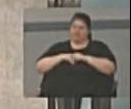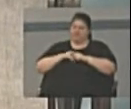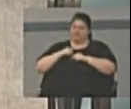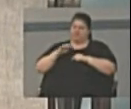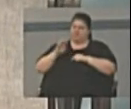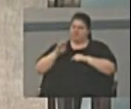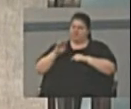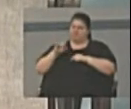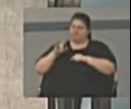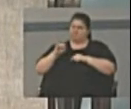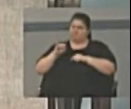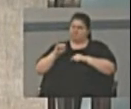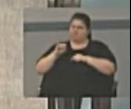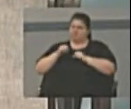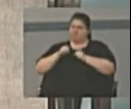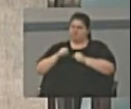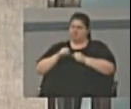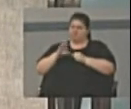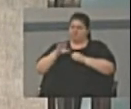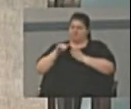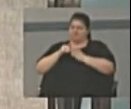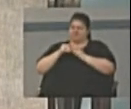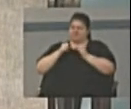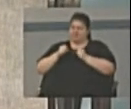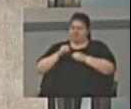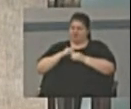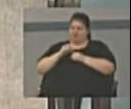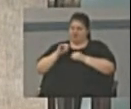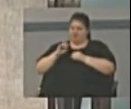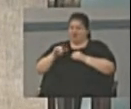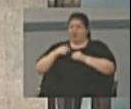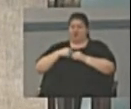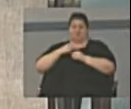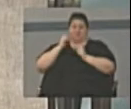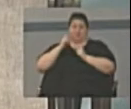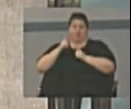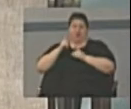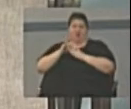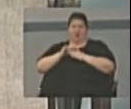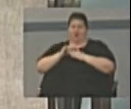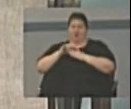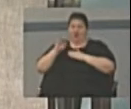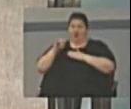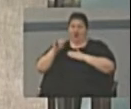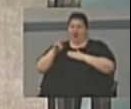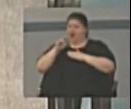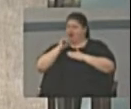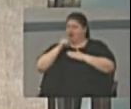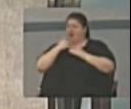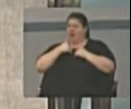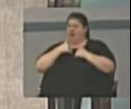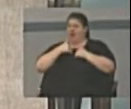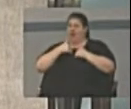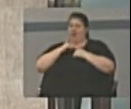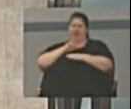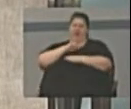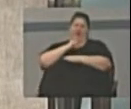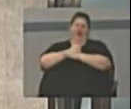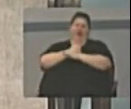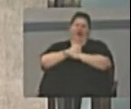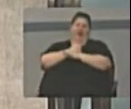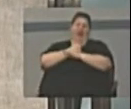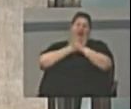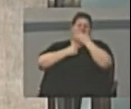And I think this is, I'm happy to see this resolution. I'm surprised that the mayor doesn't have, you know, authority like this